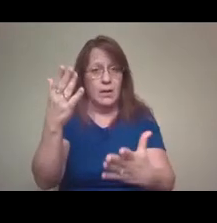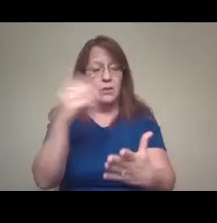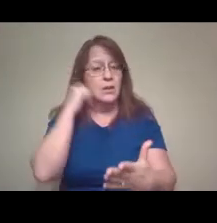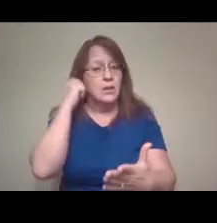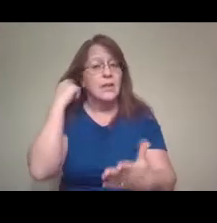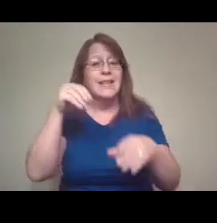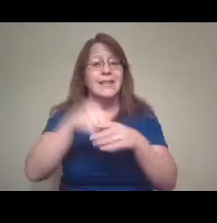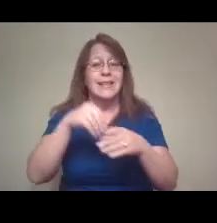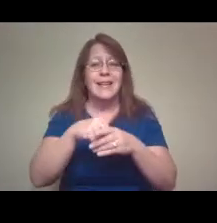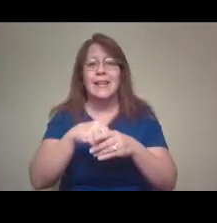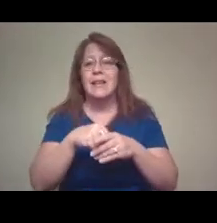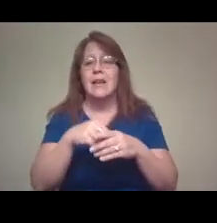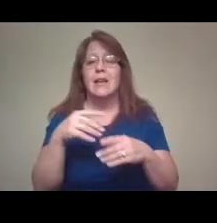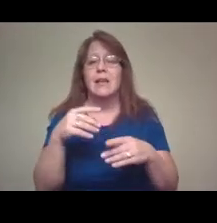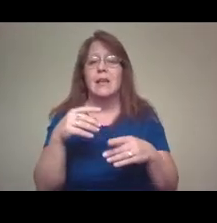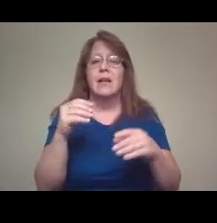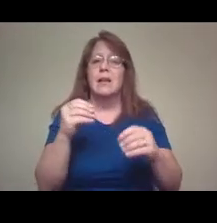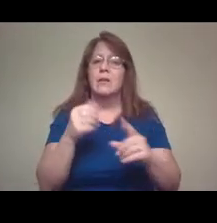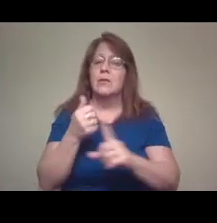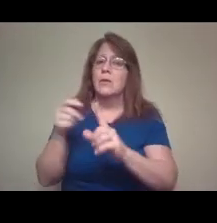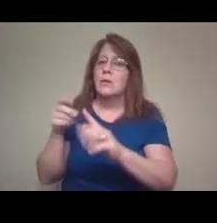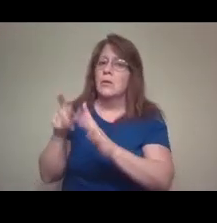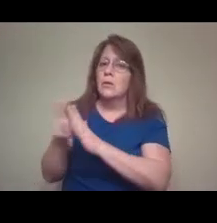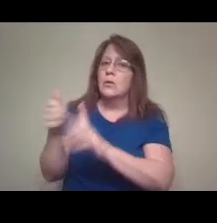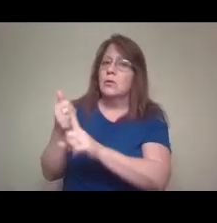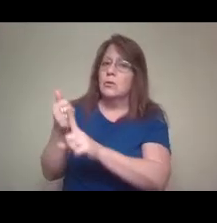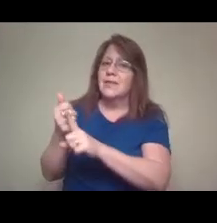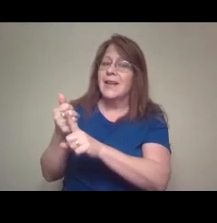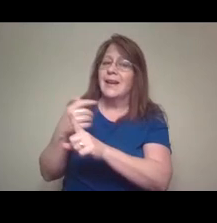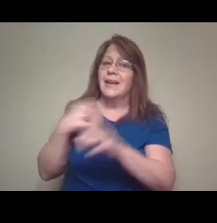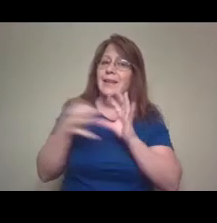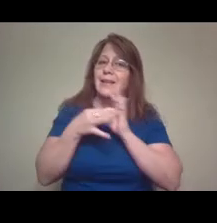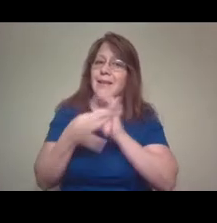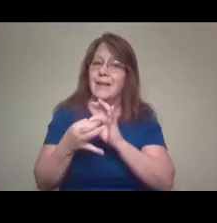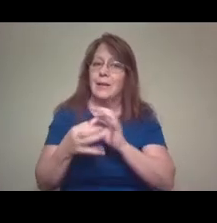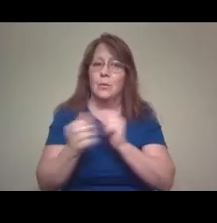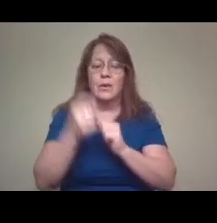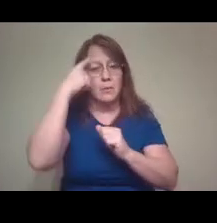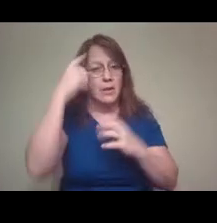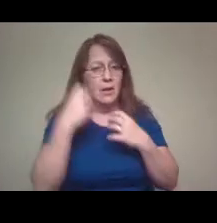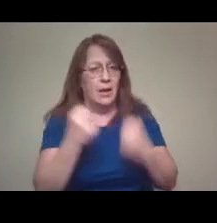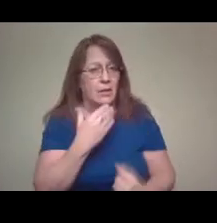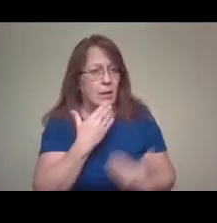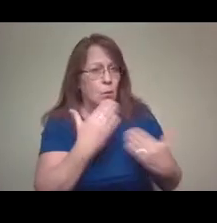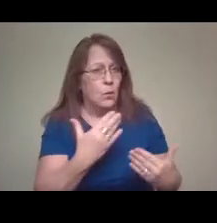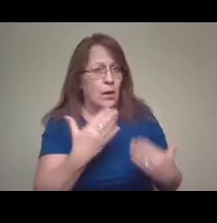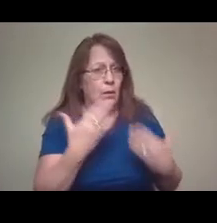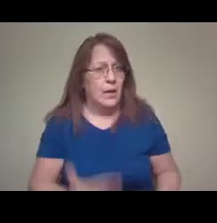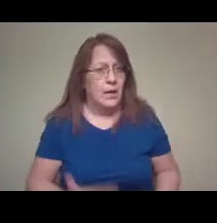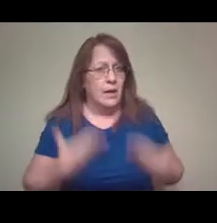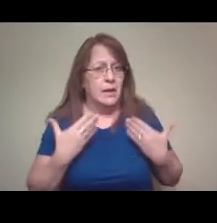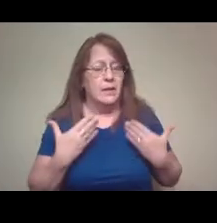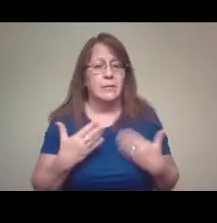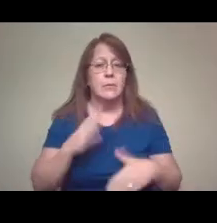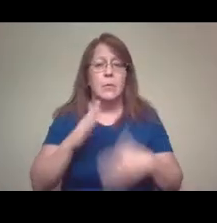framework, as suicide is clearly linked to mental health and well-being. With all mental health and prevention